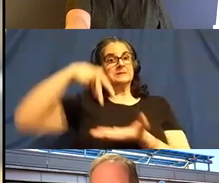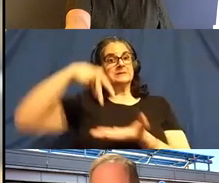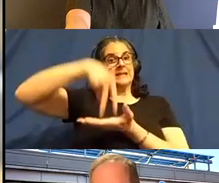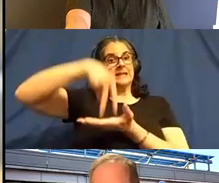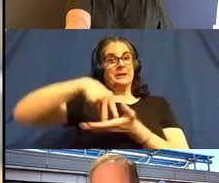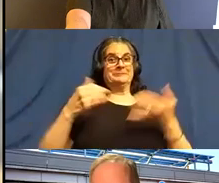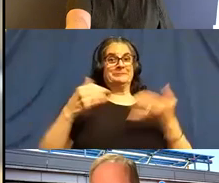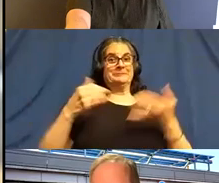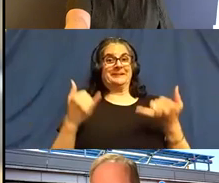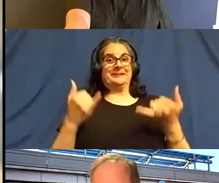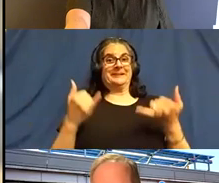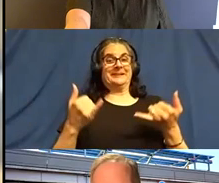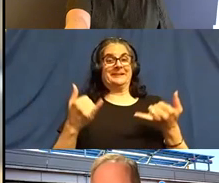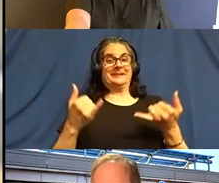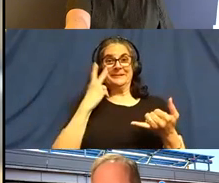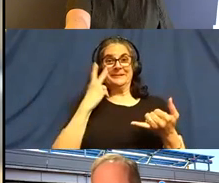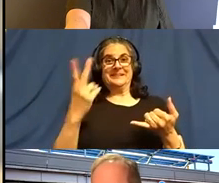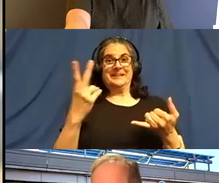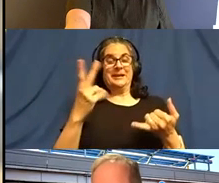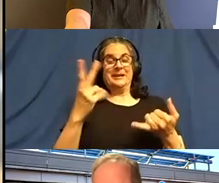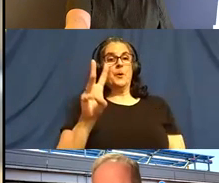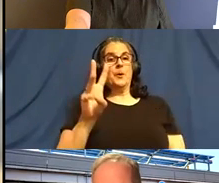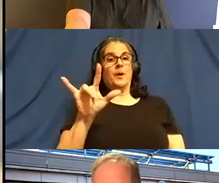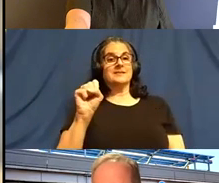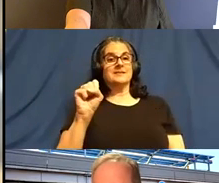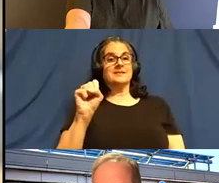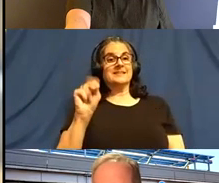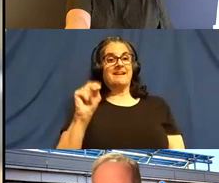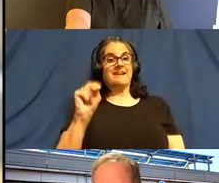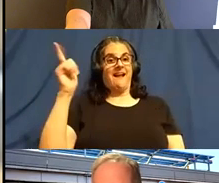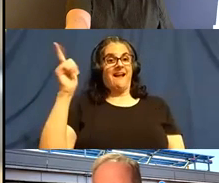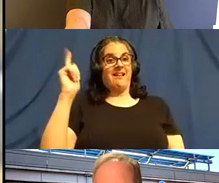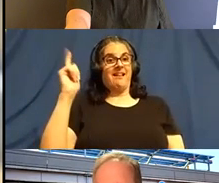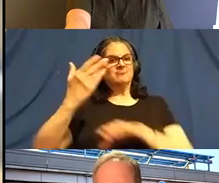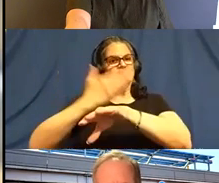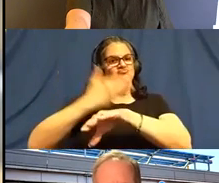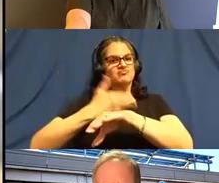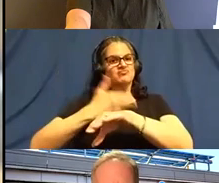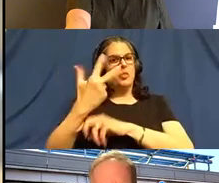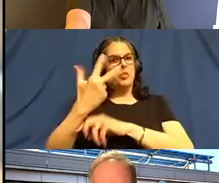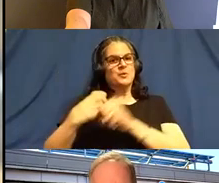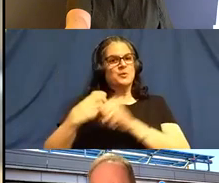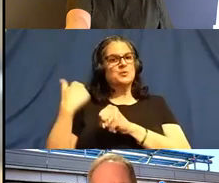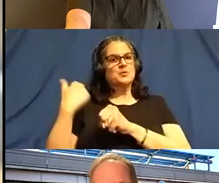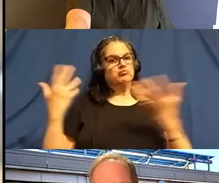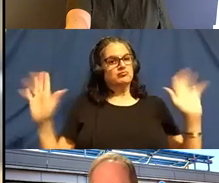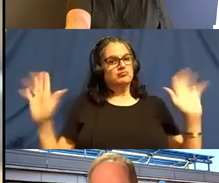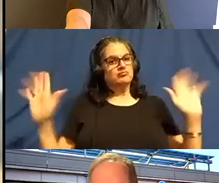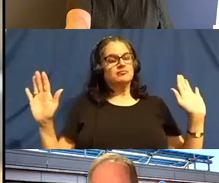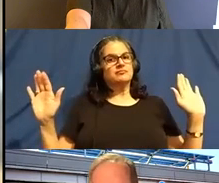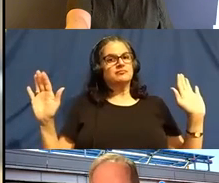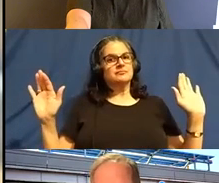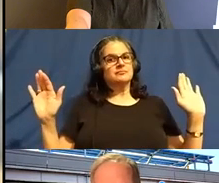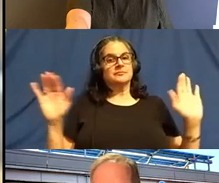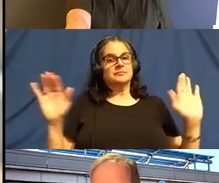L that was rehabbed about 3 years ago. the change that this brought